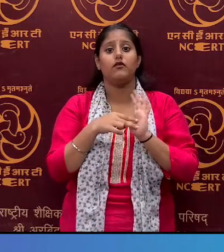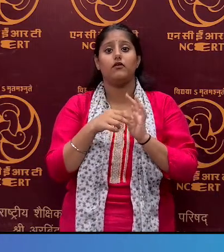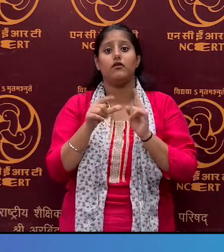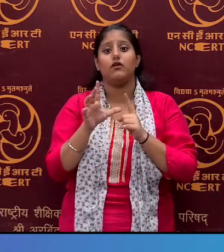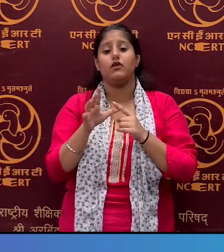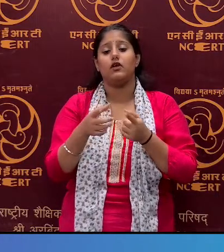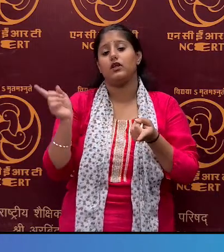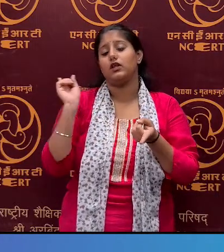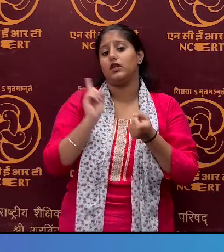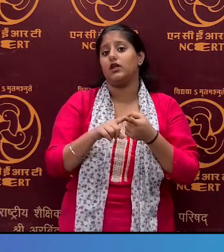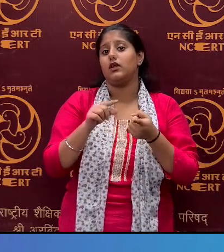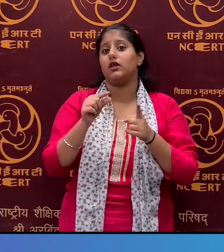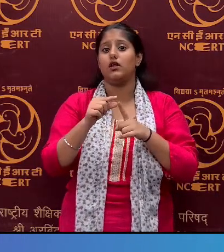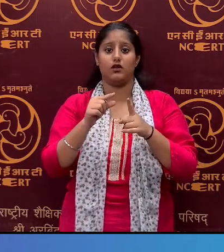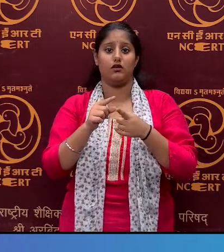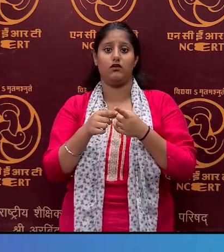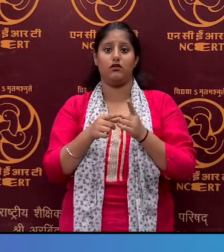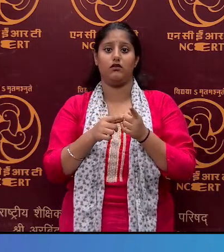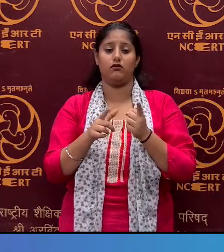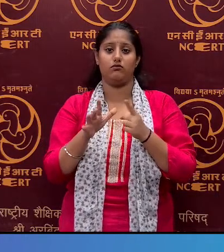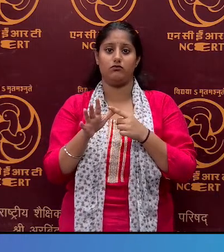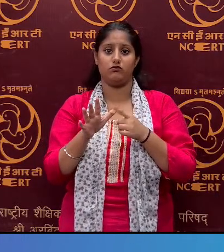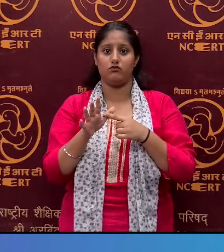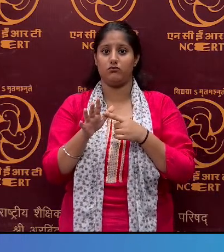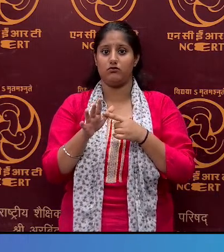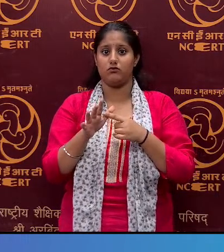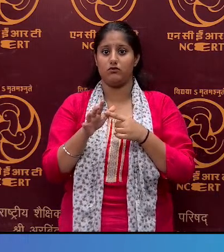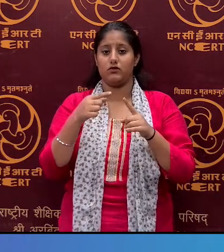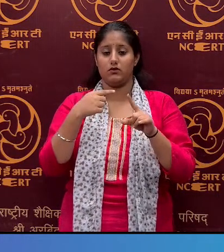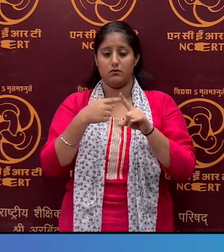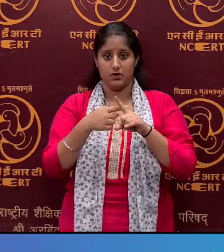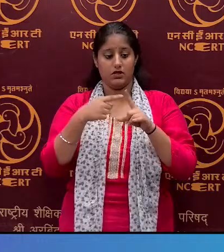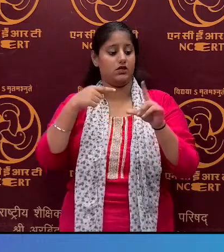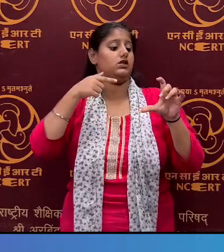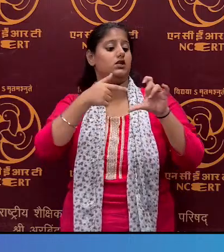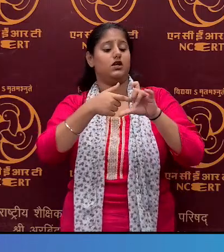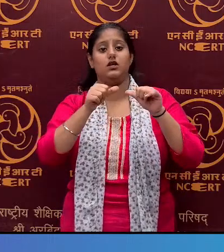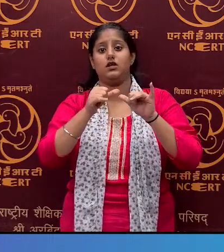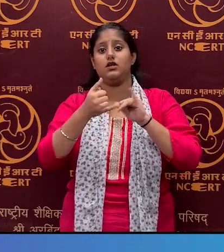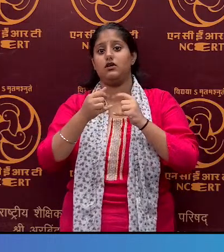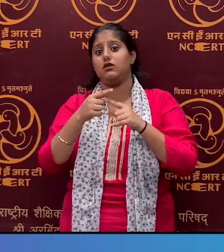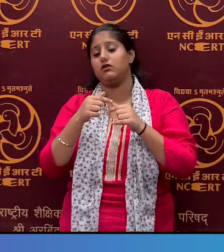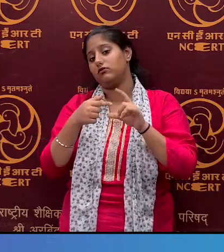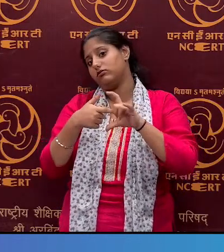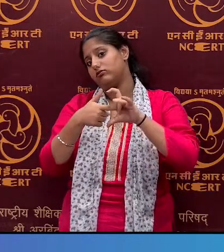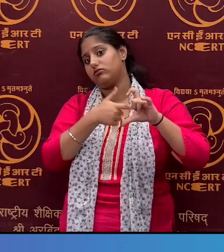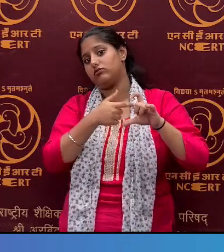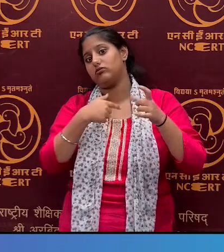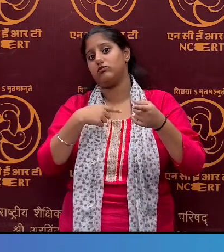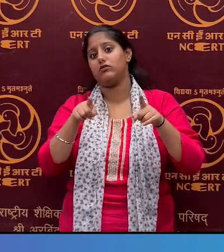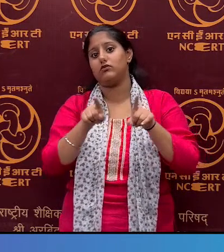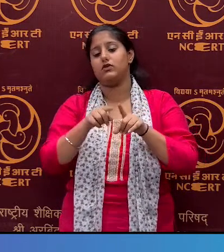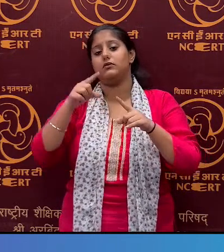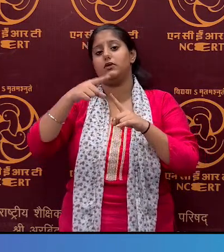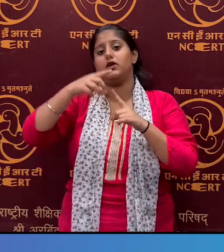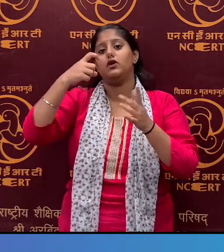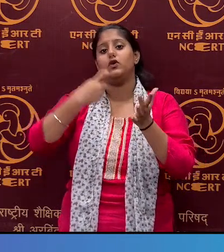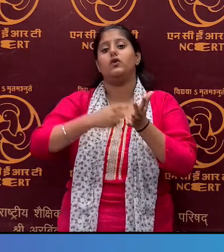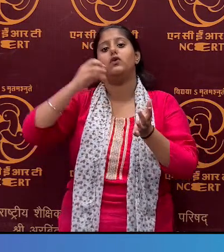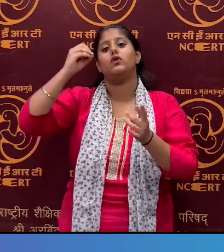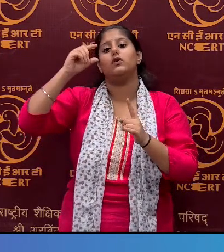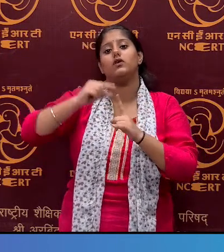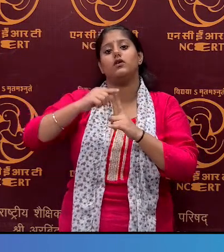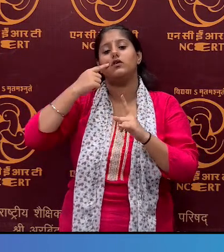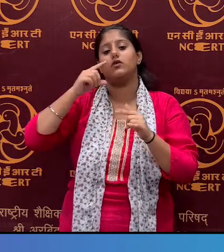peninsular portion and parts of Eastern Ghat mountain, and this area experience tropical climate. Tropical climate